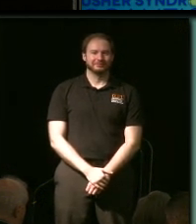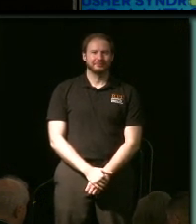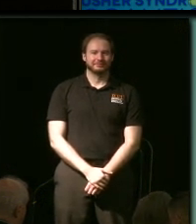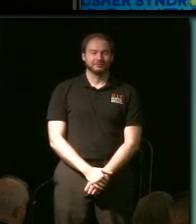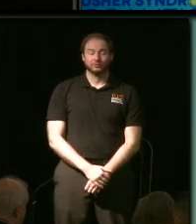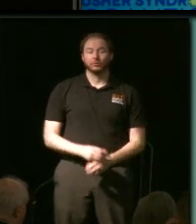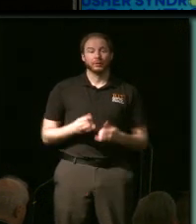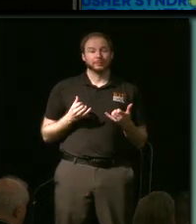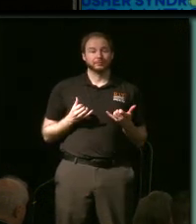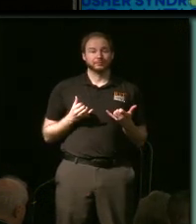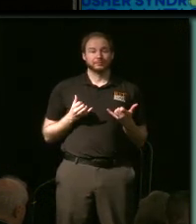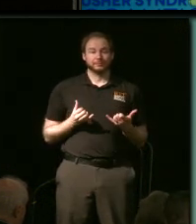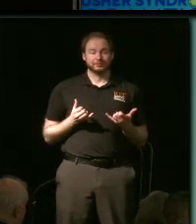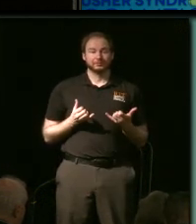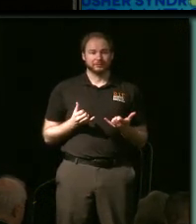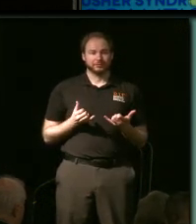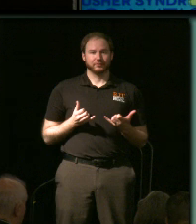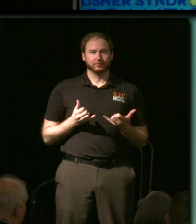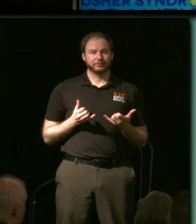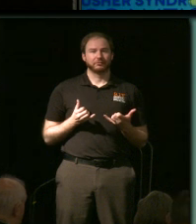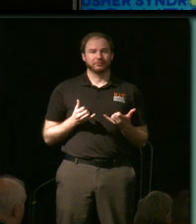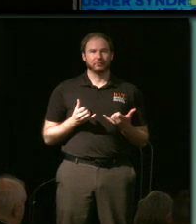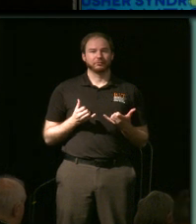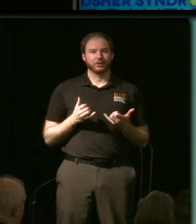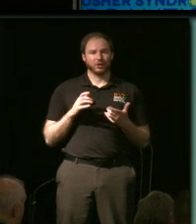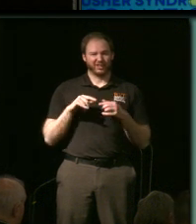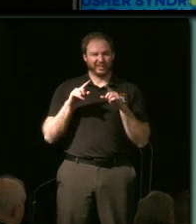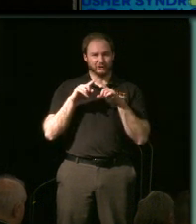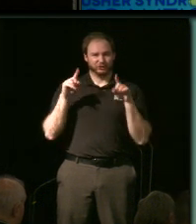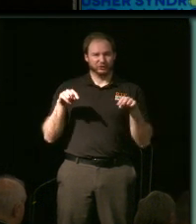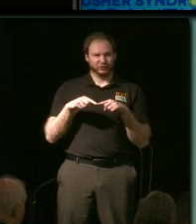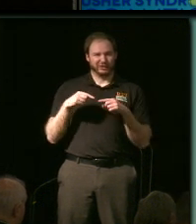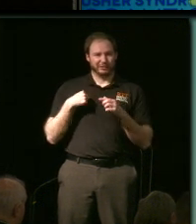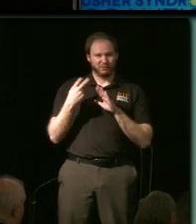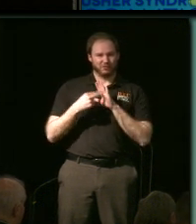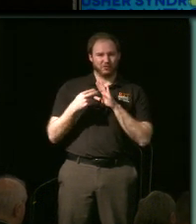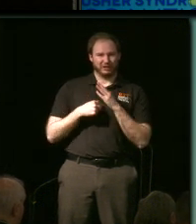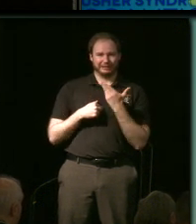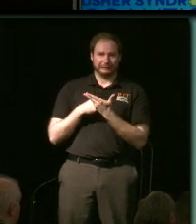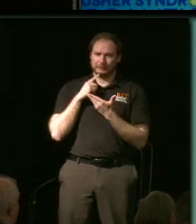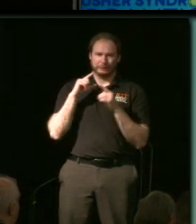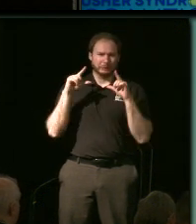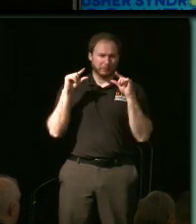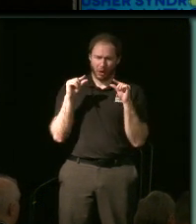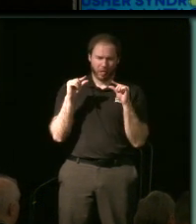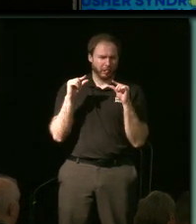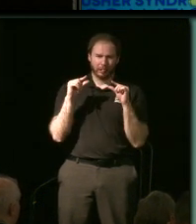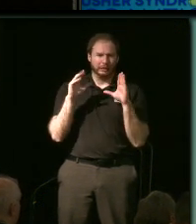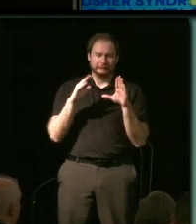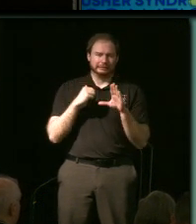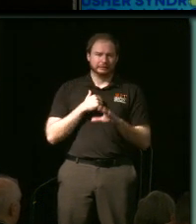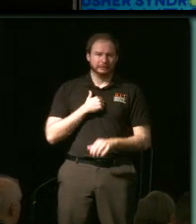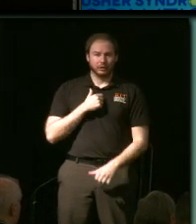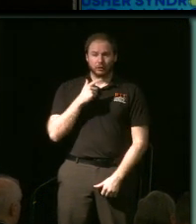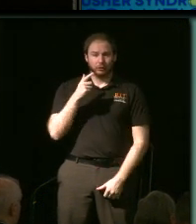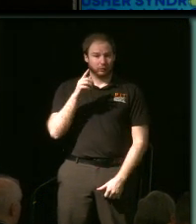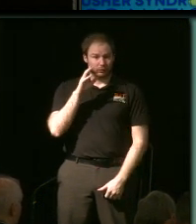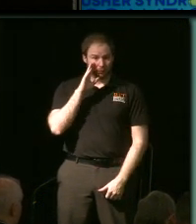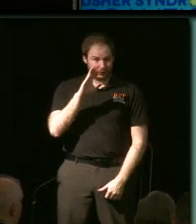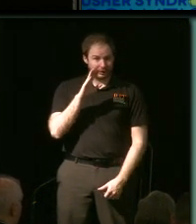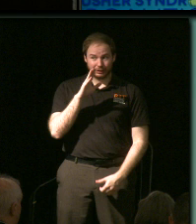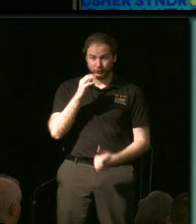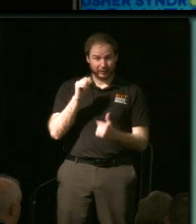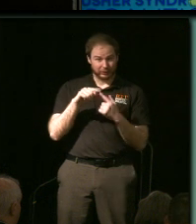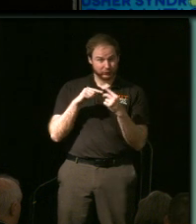So today, this screen here is what I'm reading from, and it's very small. So for those that are going to use